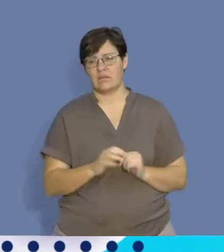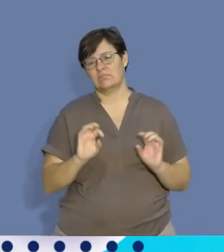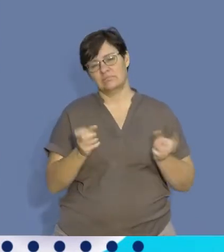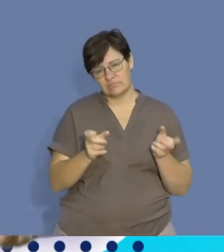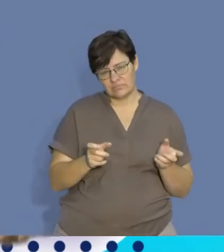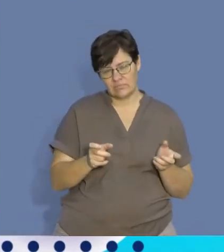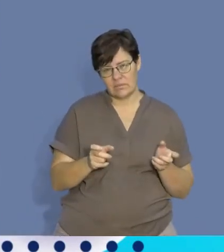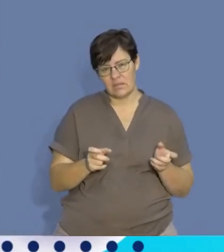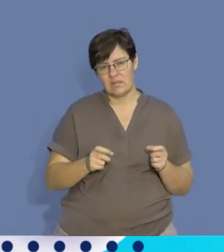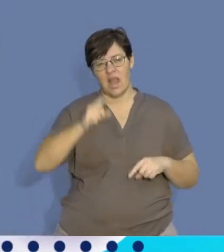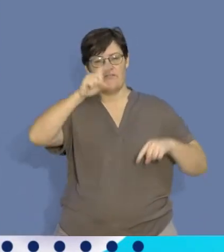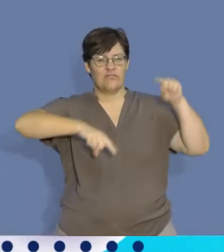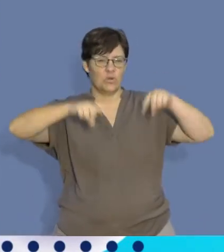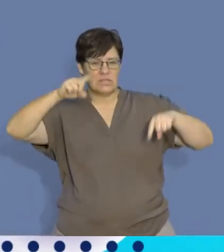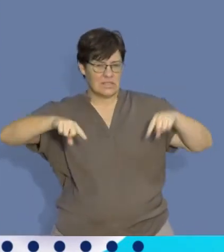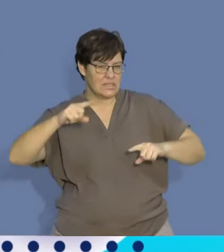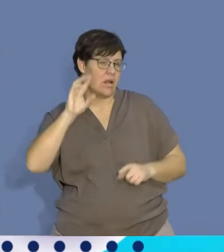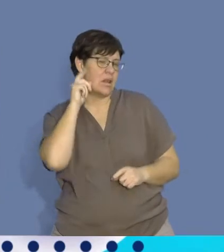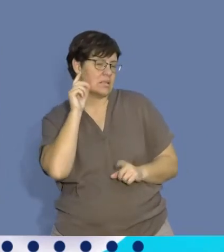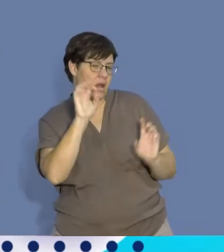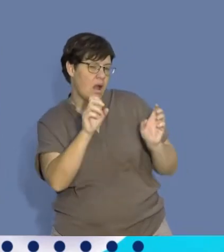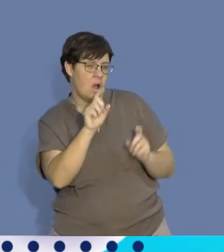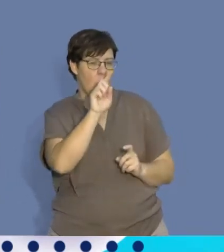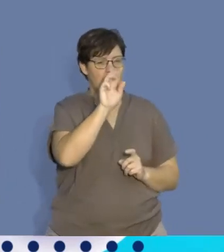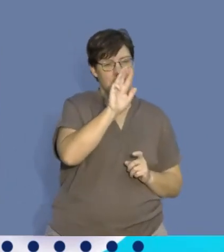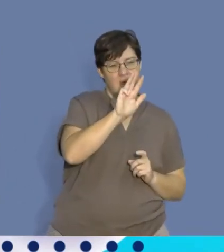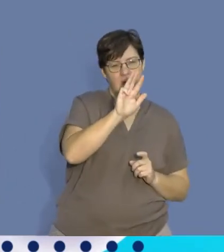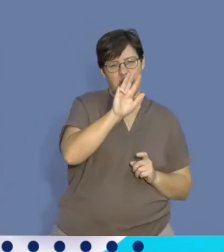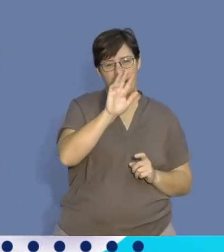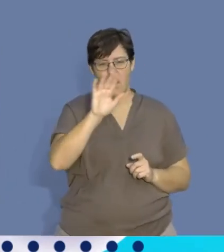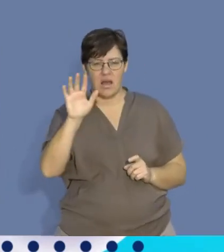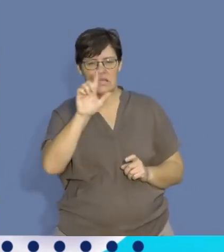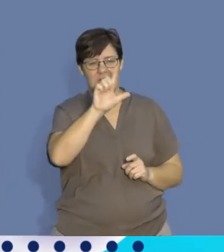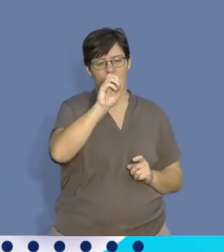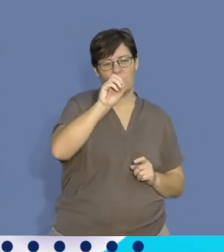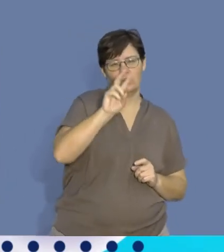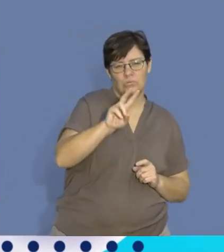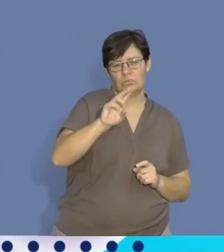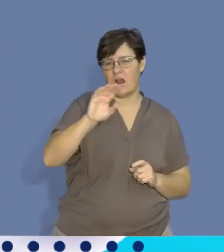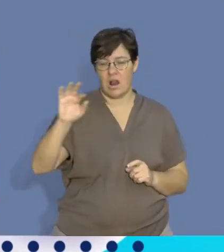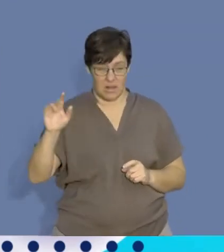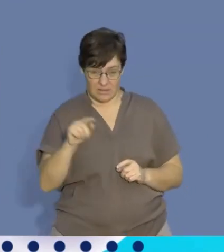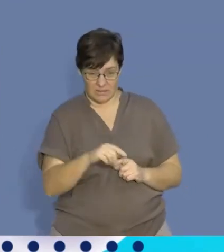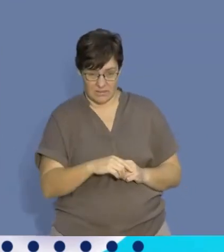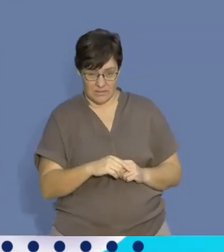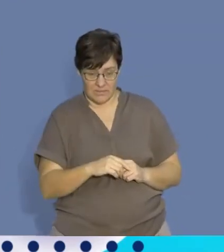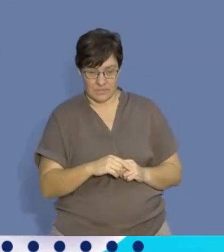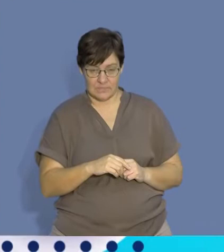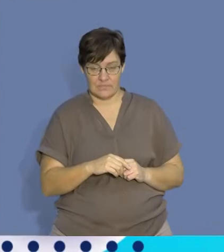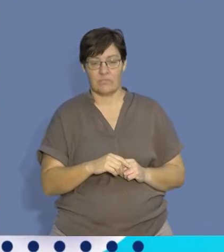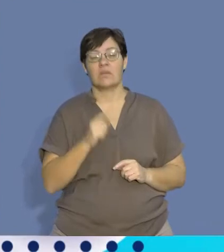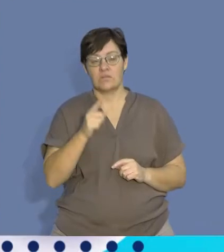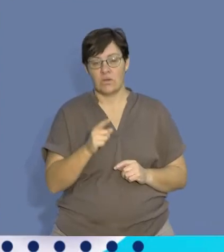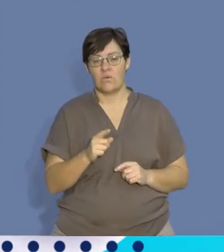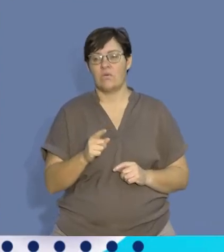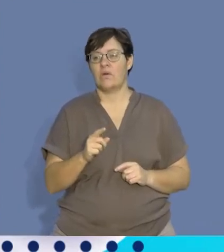certain frequency that we listen to it, and they describe that frequency in hertz. Normally in